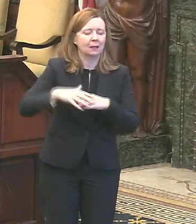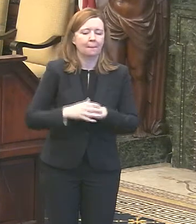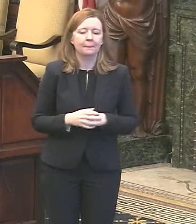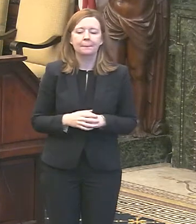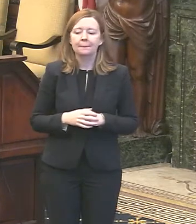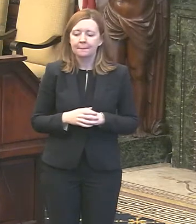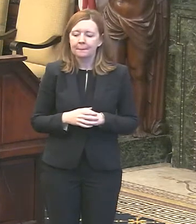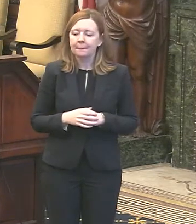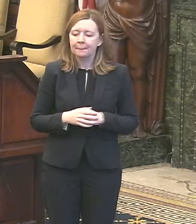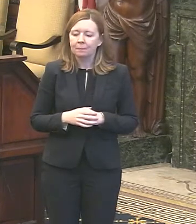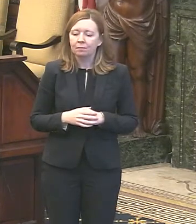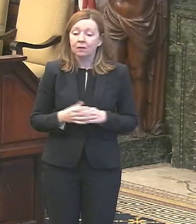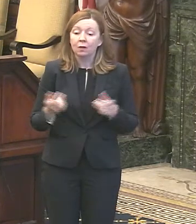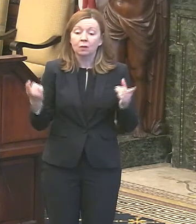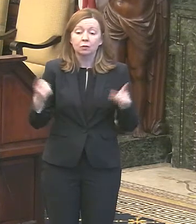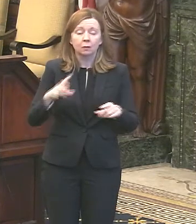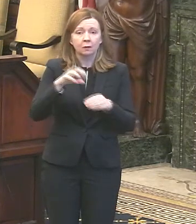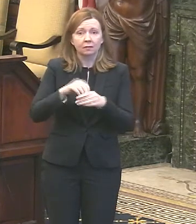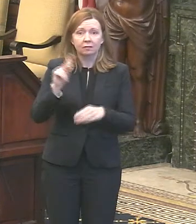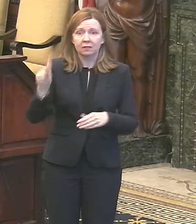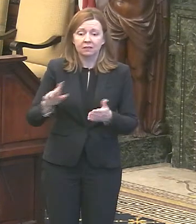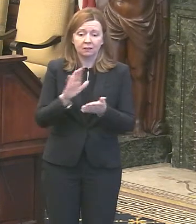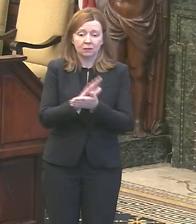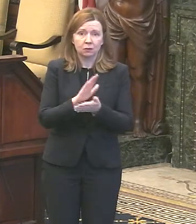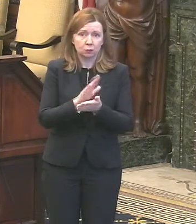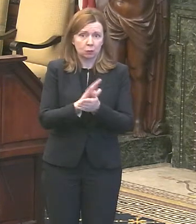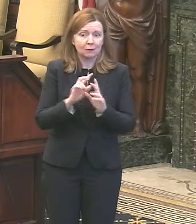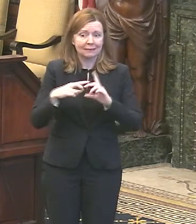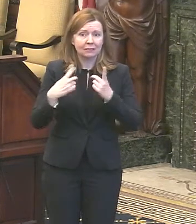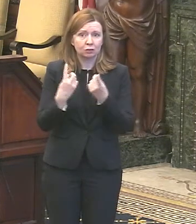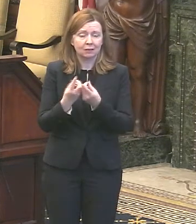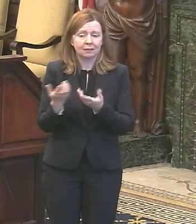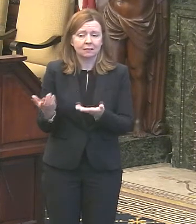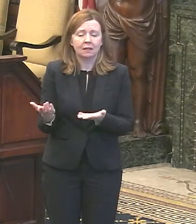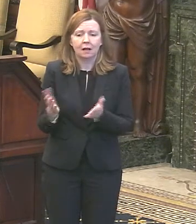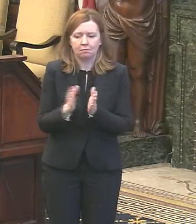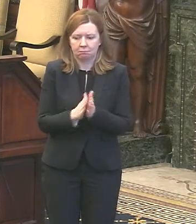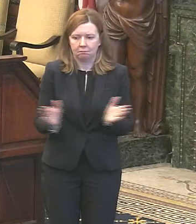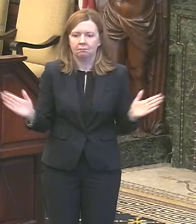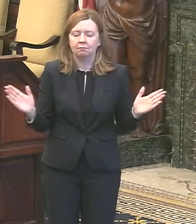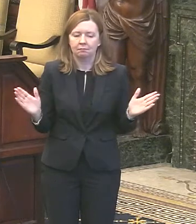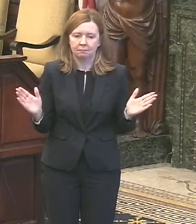as what's happening within Philadelphia school systems, I'd refer you to the school district. But let me just say, in general,